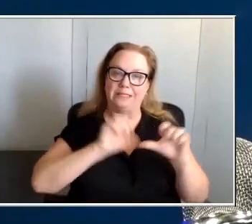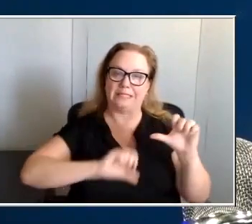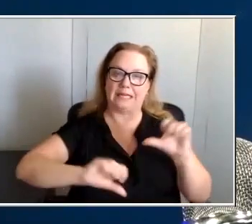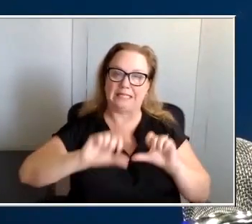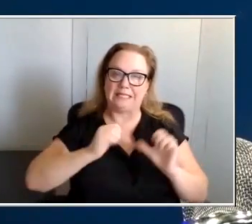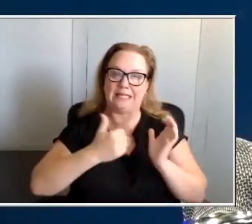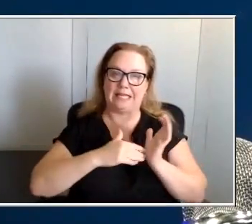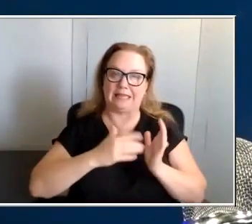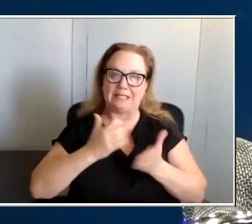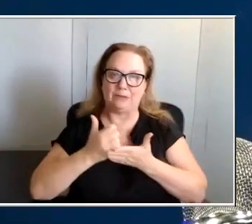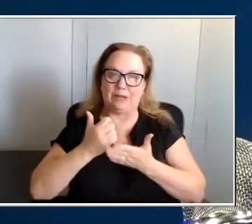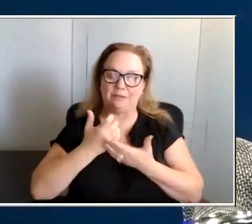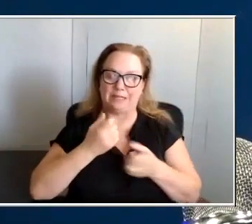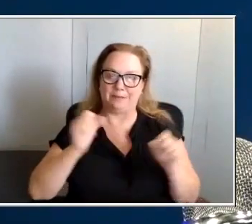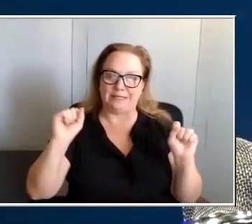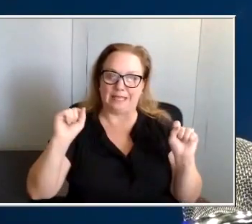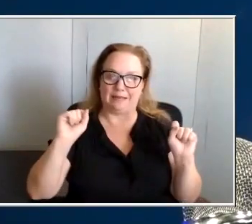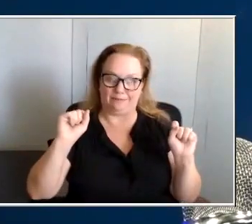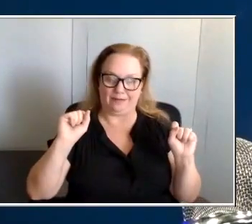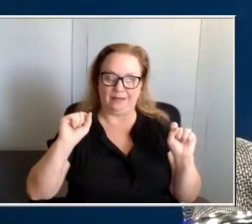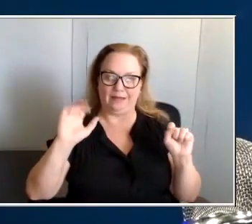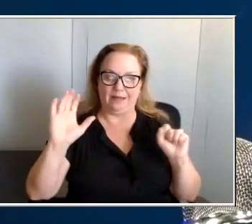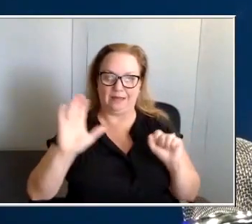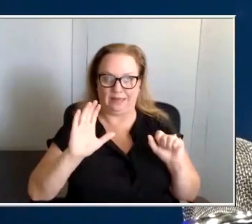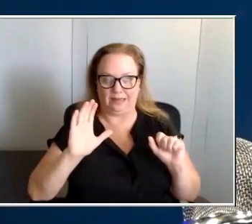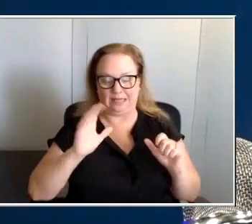helps keeps us safe. It's what helps keeps us well.